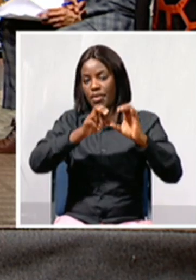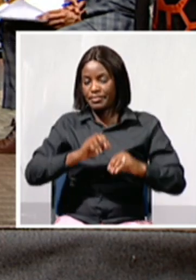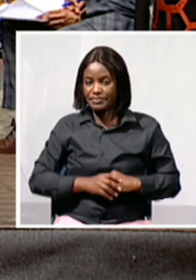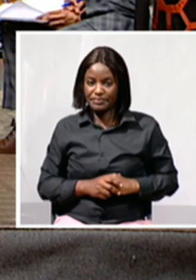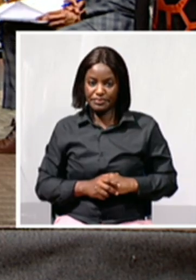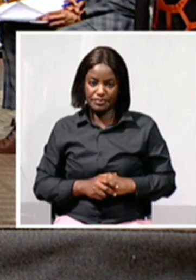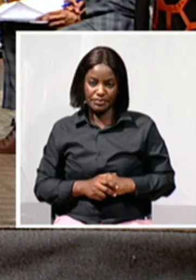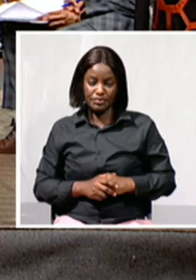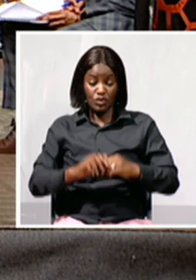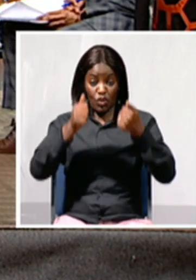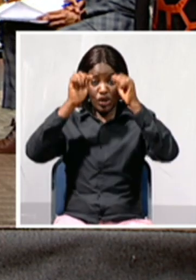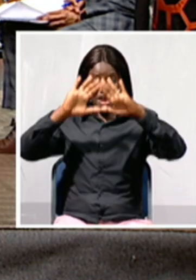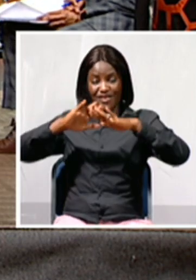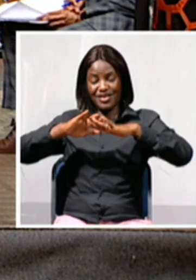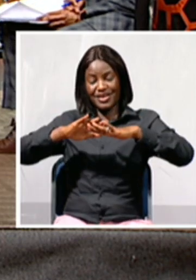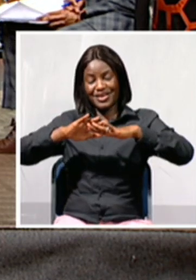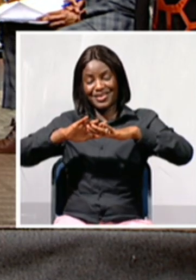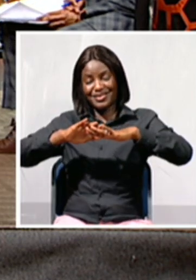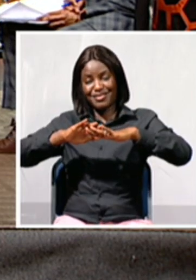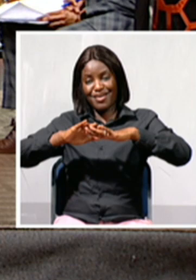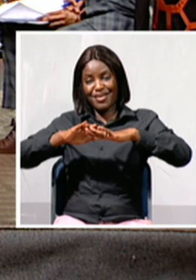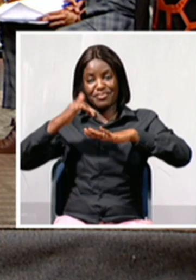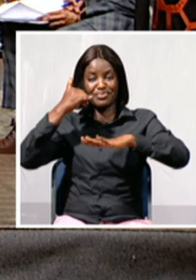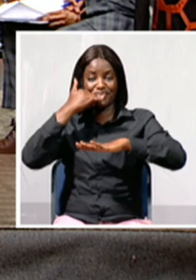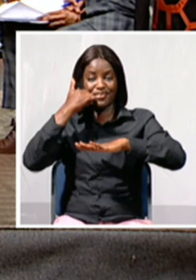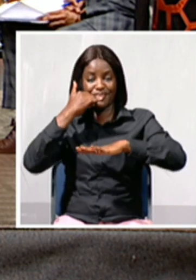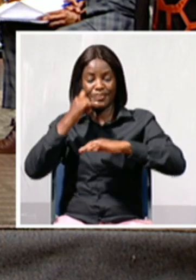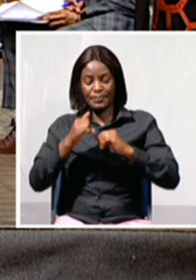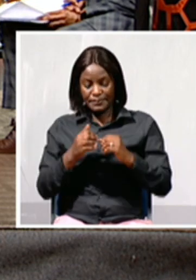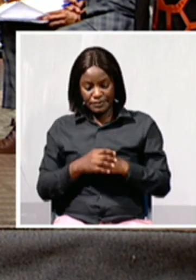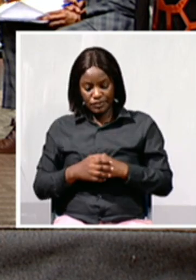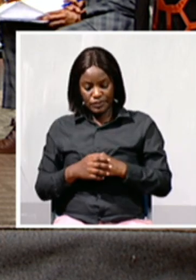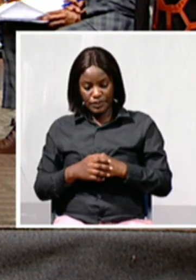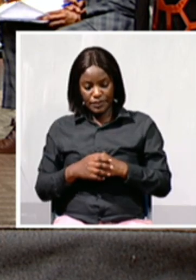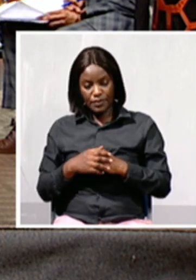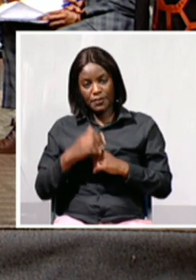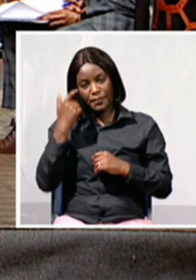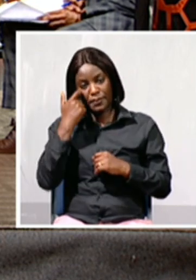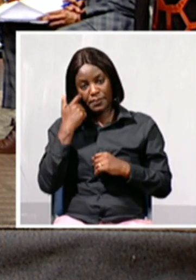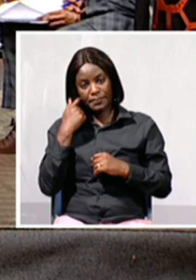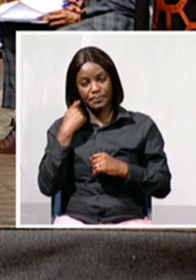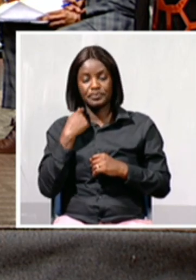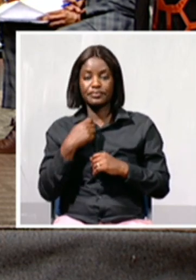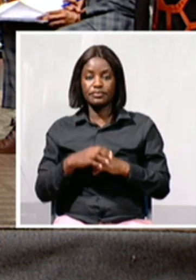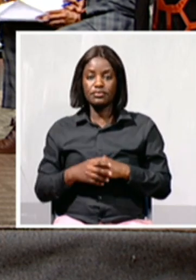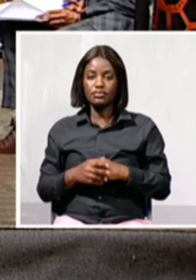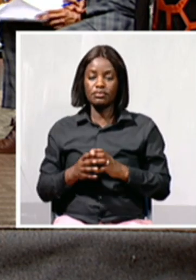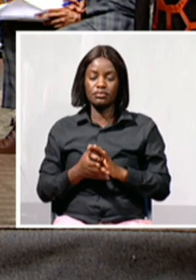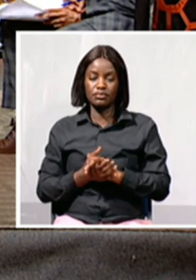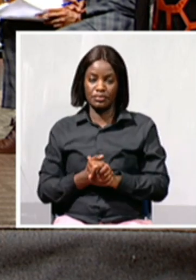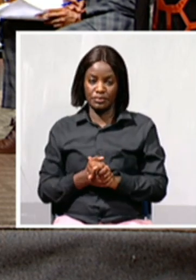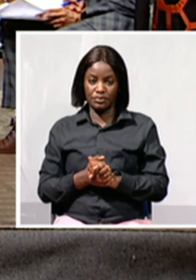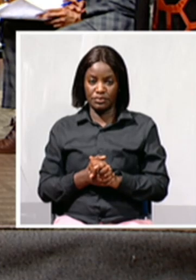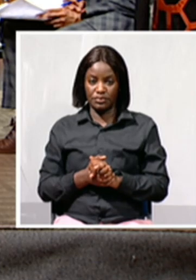How are you? I'm good. So I would like also to contribute in the program. Please go